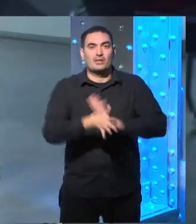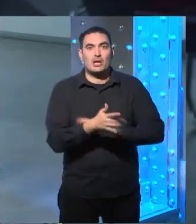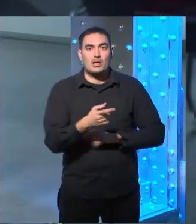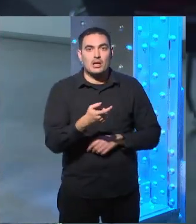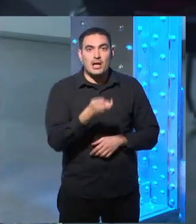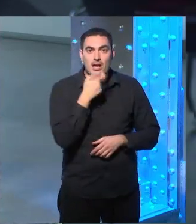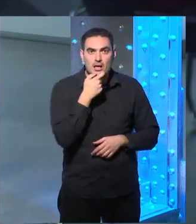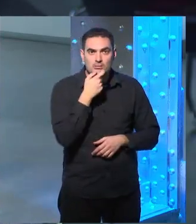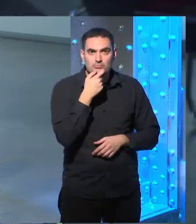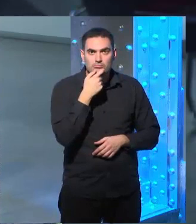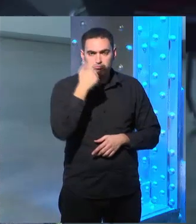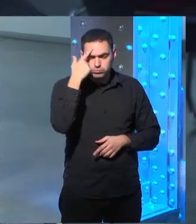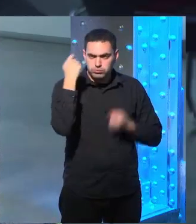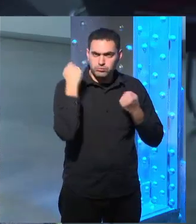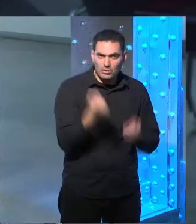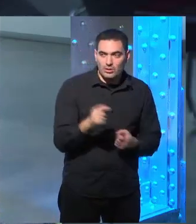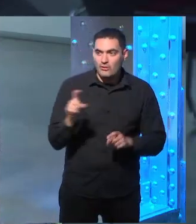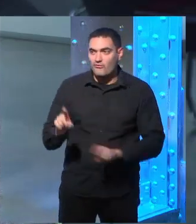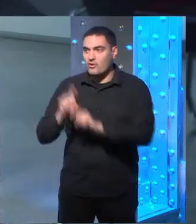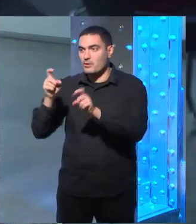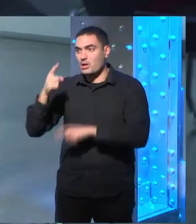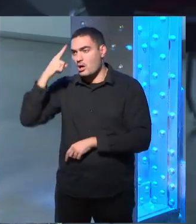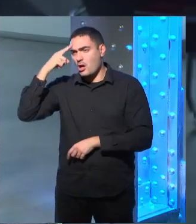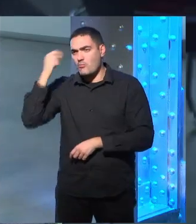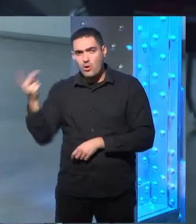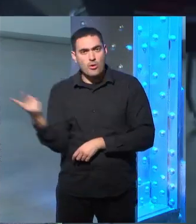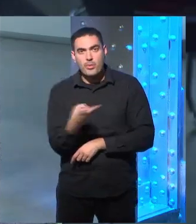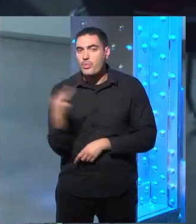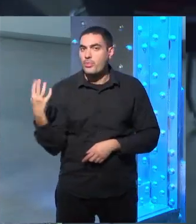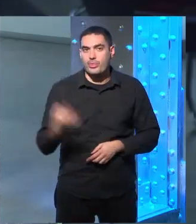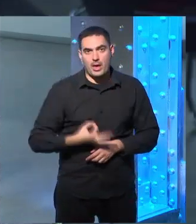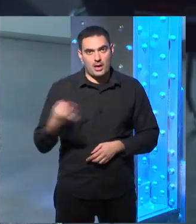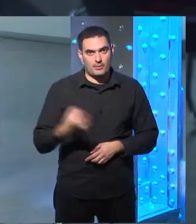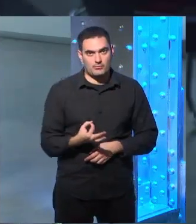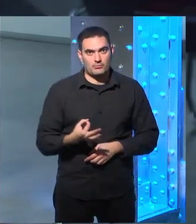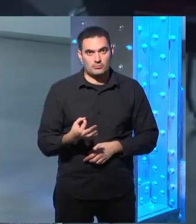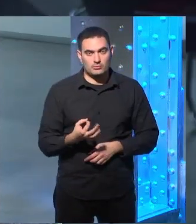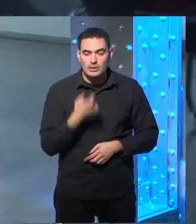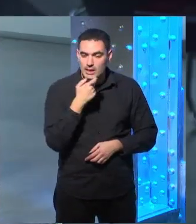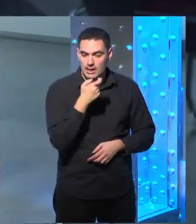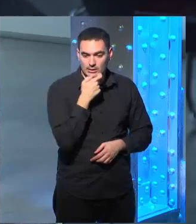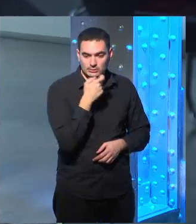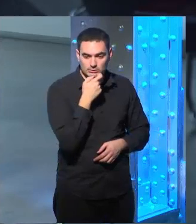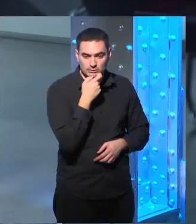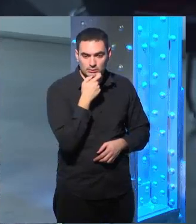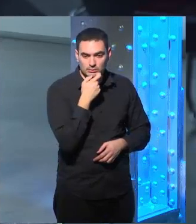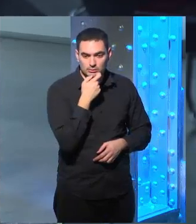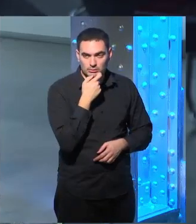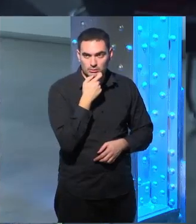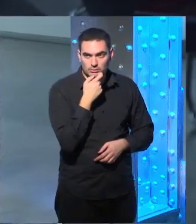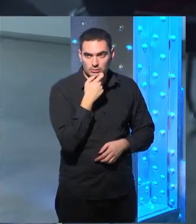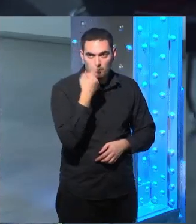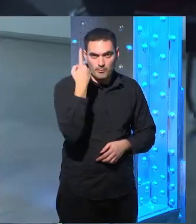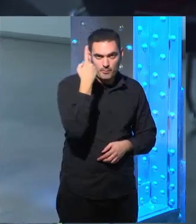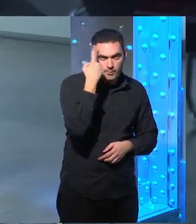English. And they were right. Those are precisely the two aspects that have limited me the most in my professional life,